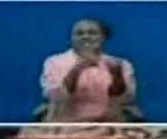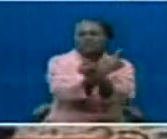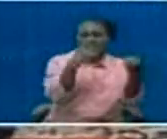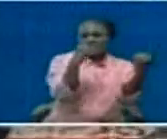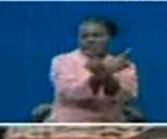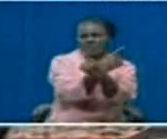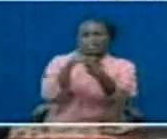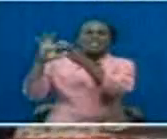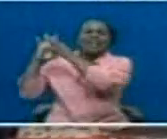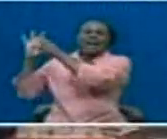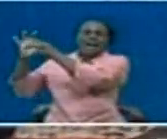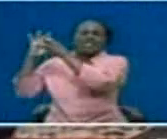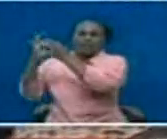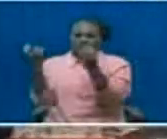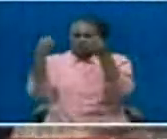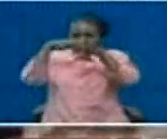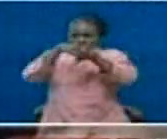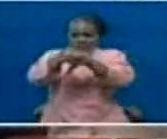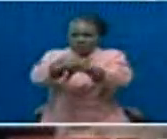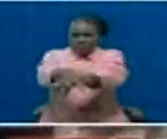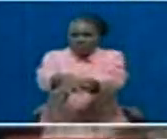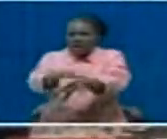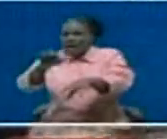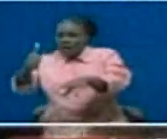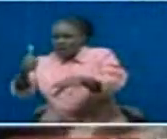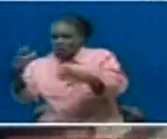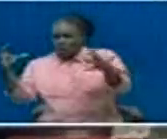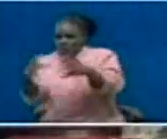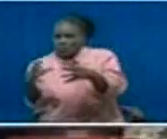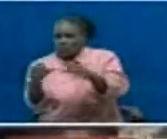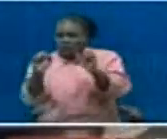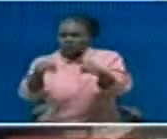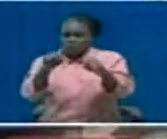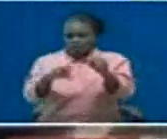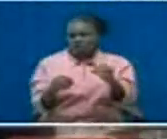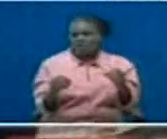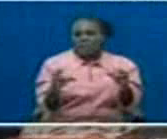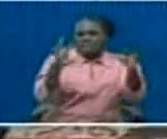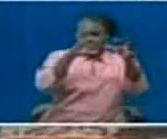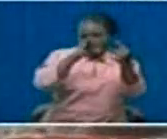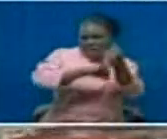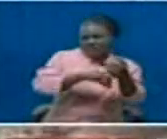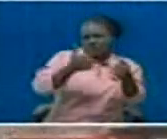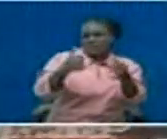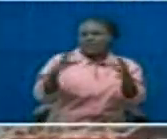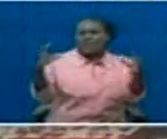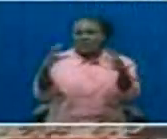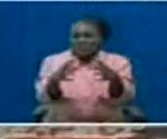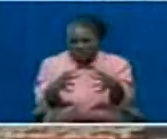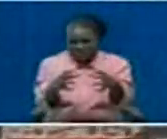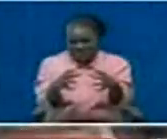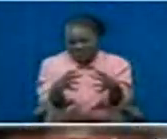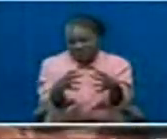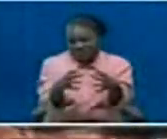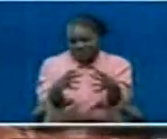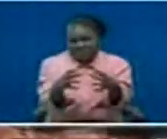the diversity of culture should be integrated so that the other one community can visit a developed community and then another community can visit the other one.